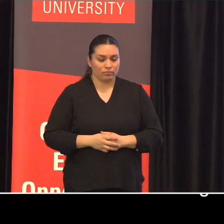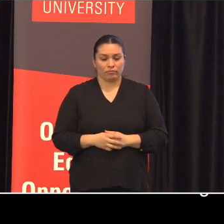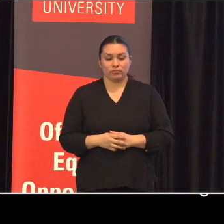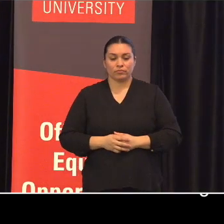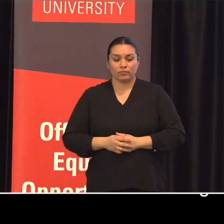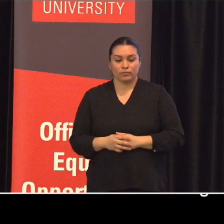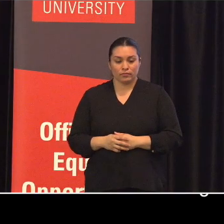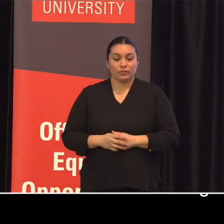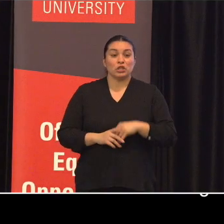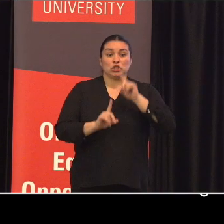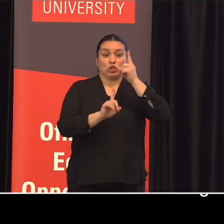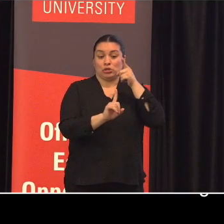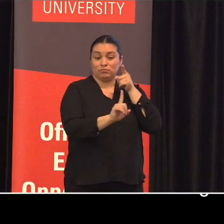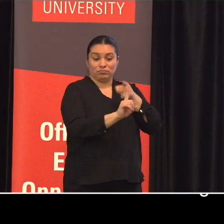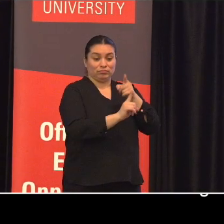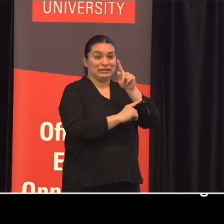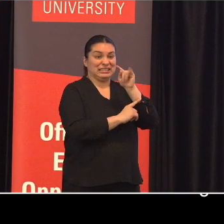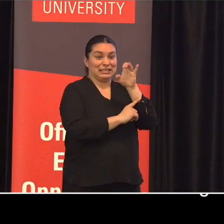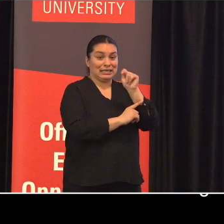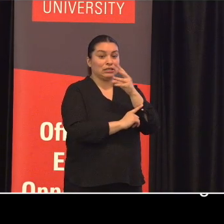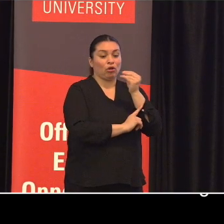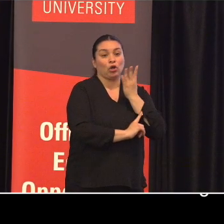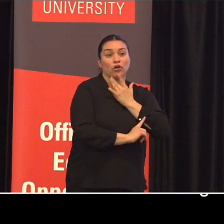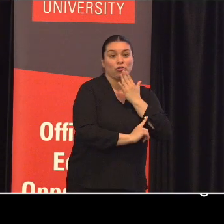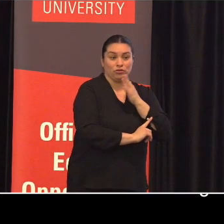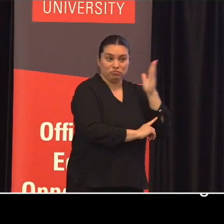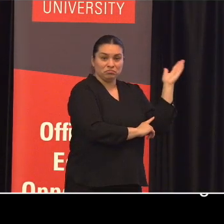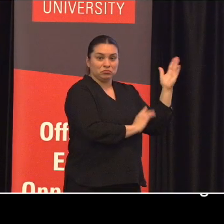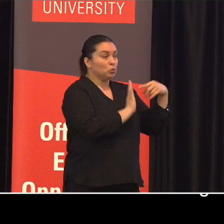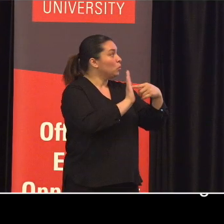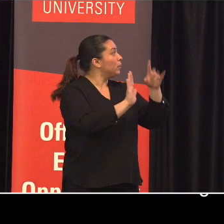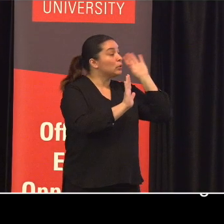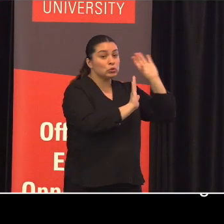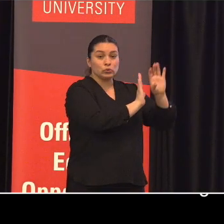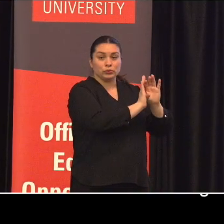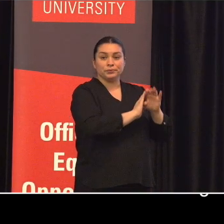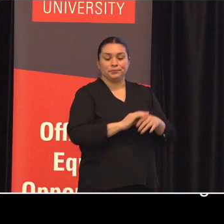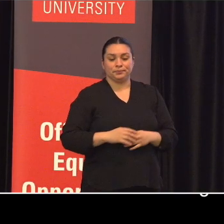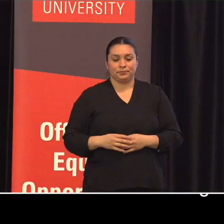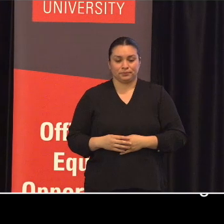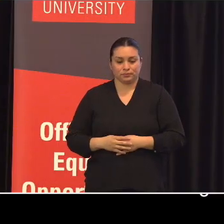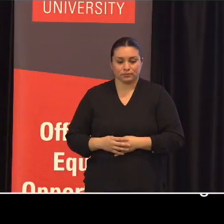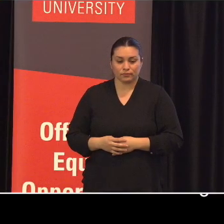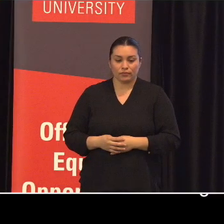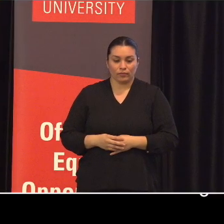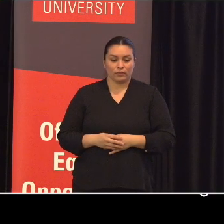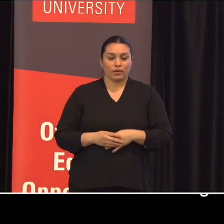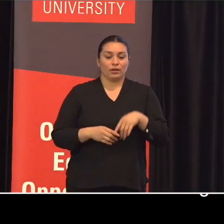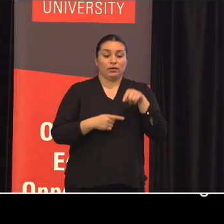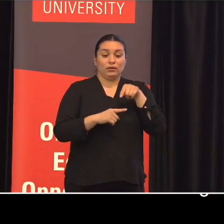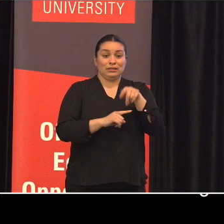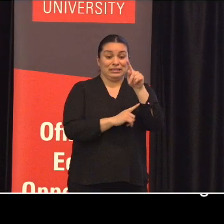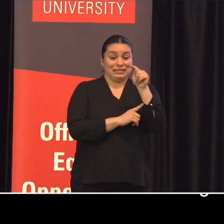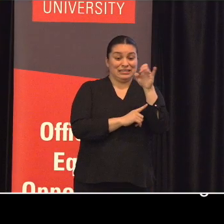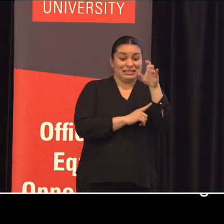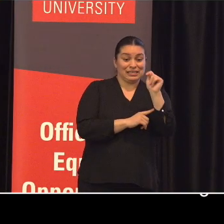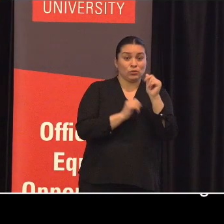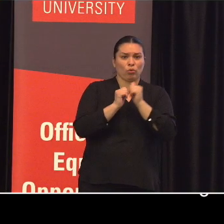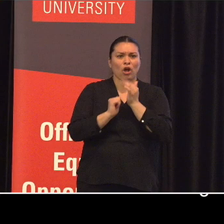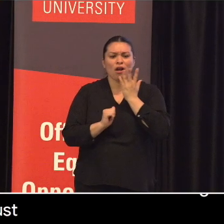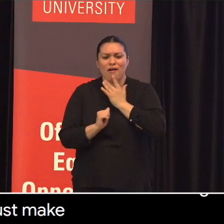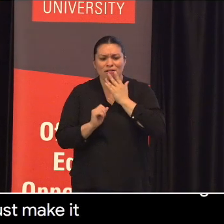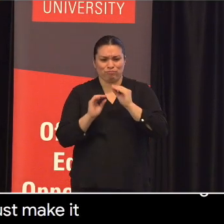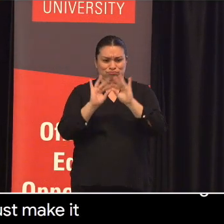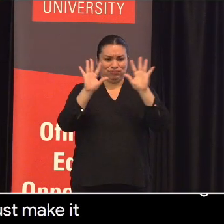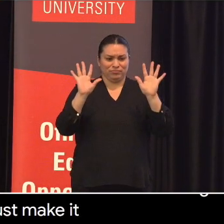We want to combine colored text with something else, right? We don't want to just